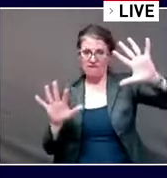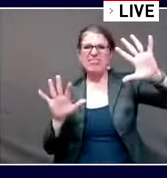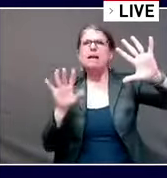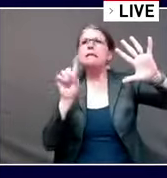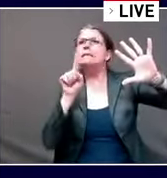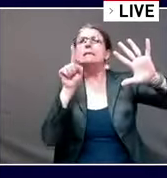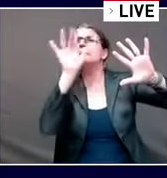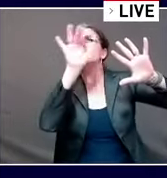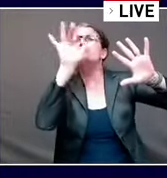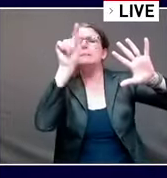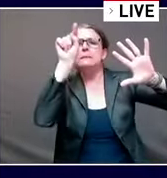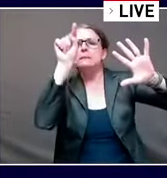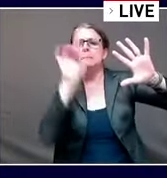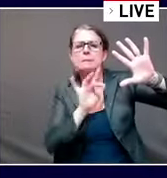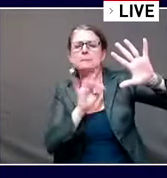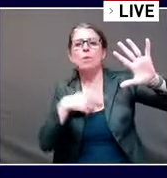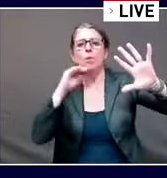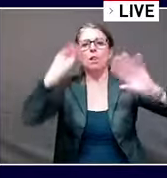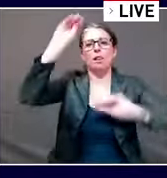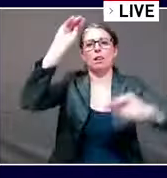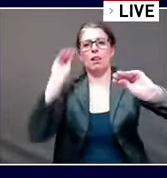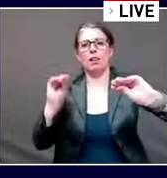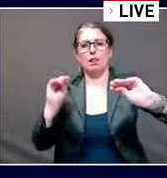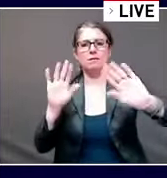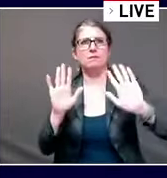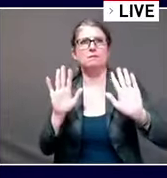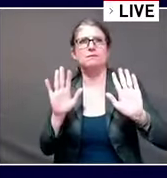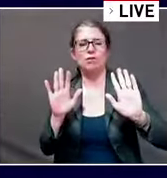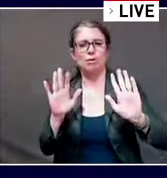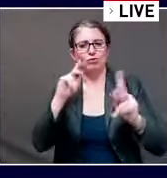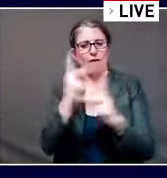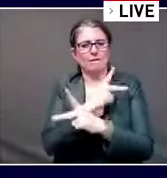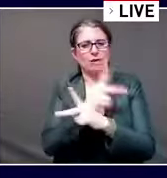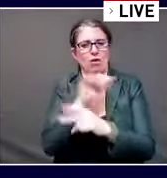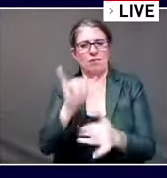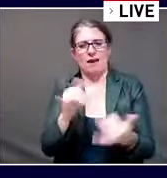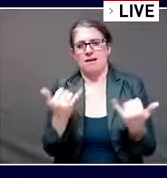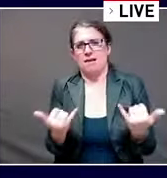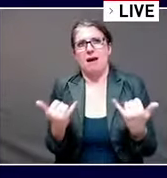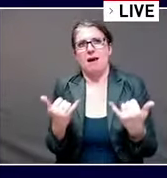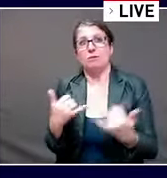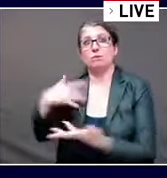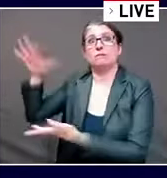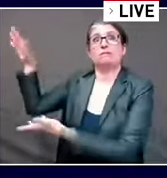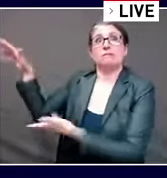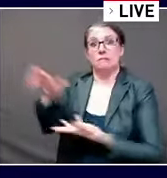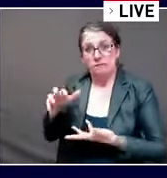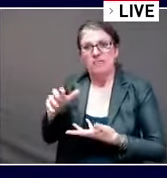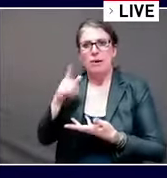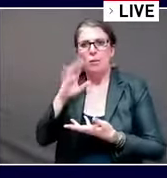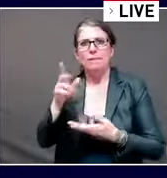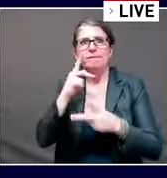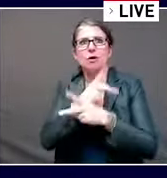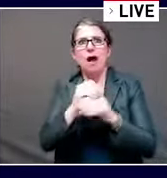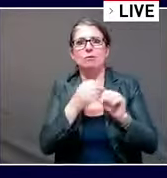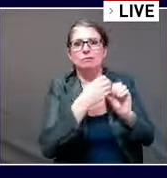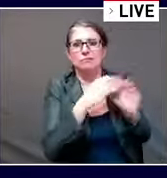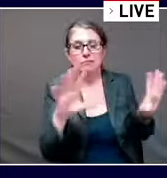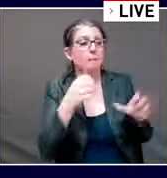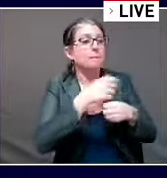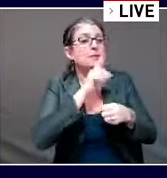be potentially placed in certain locations and then be distributed to smaller areas thereafter. So that's something that's under development right